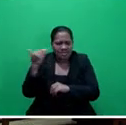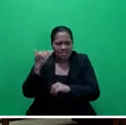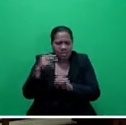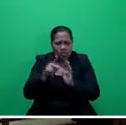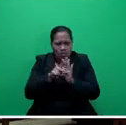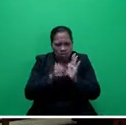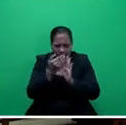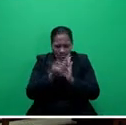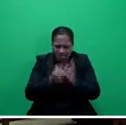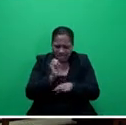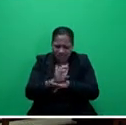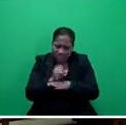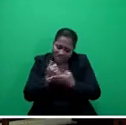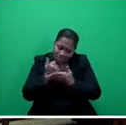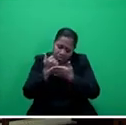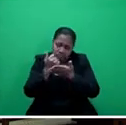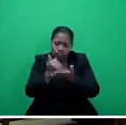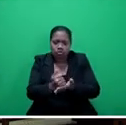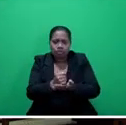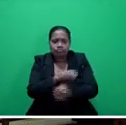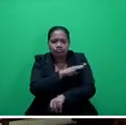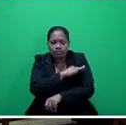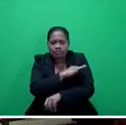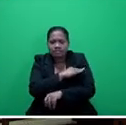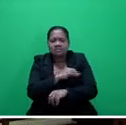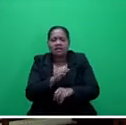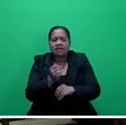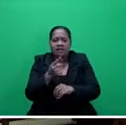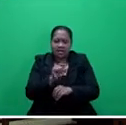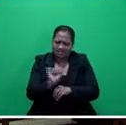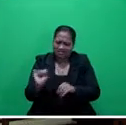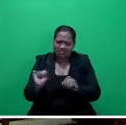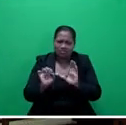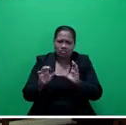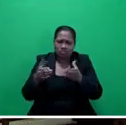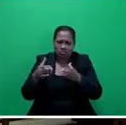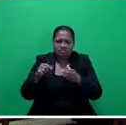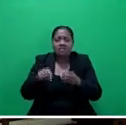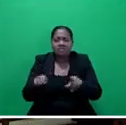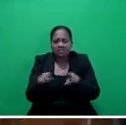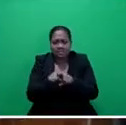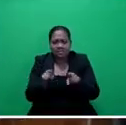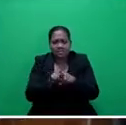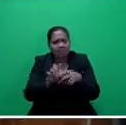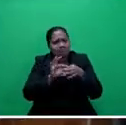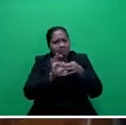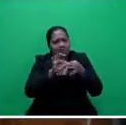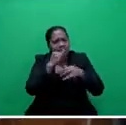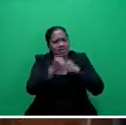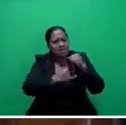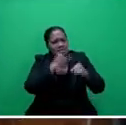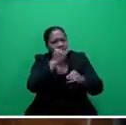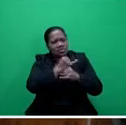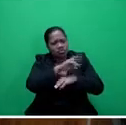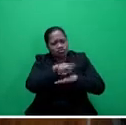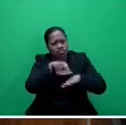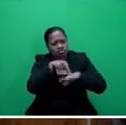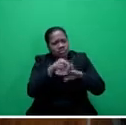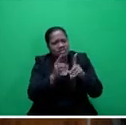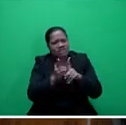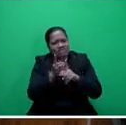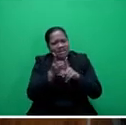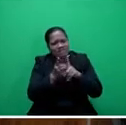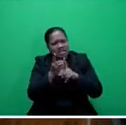Honorable Prime Minister and his Cabinet. It also engages with international and regional development partners, civil